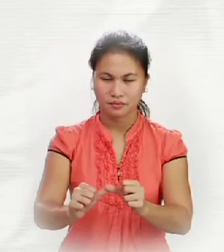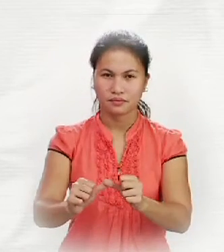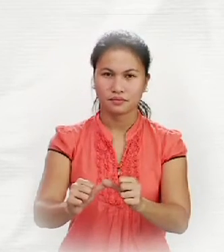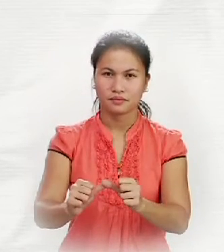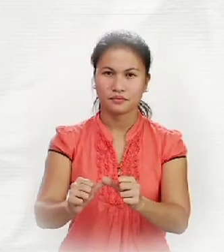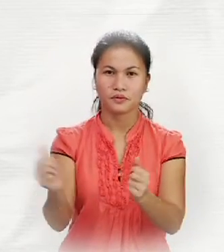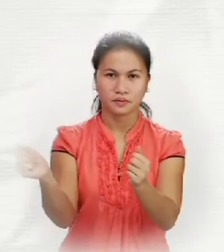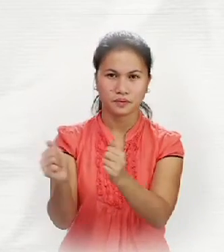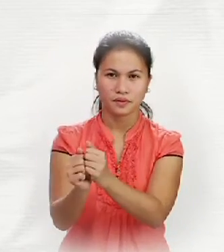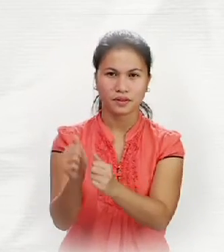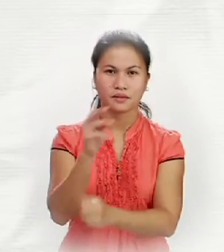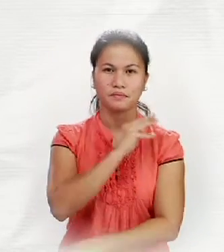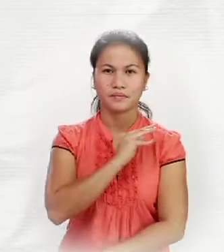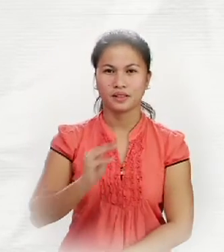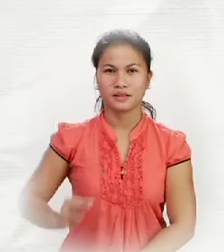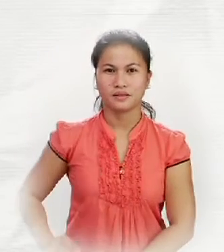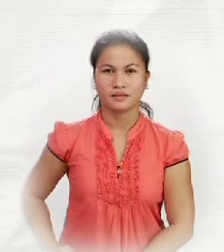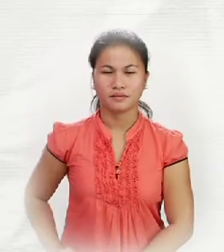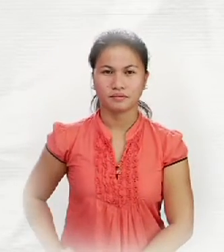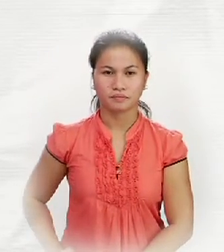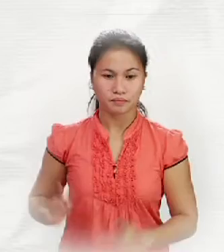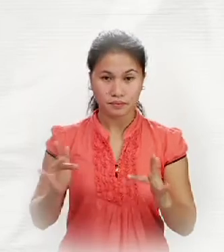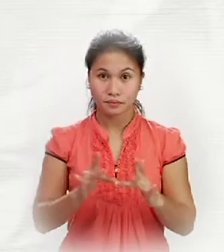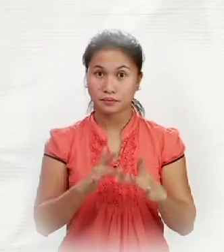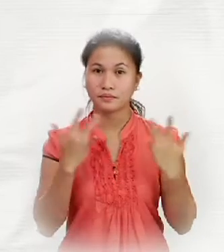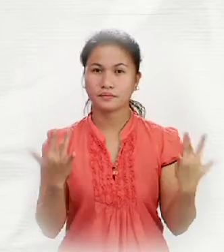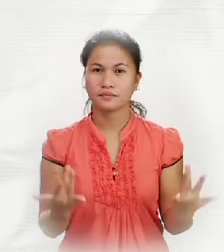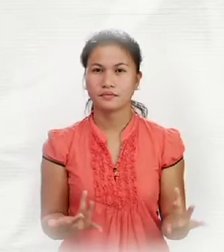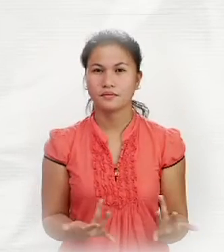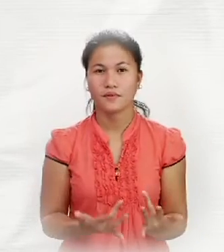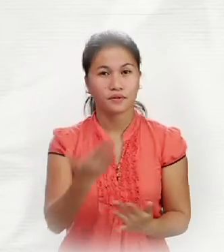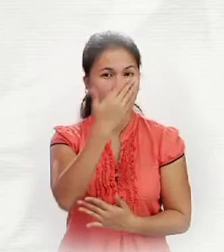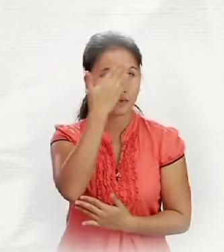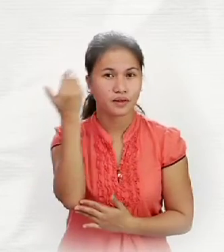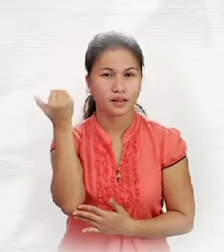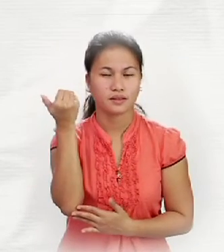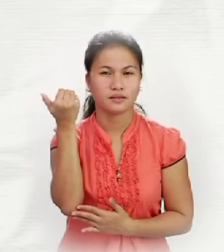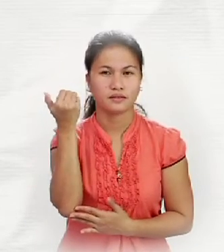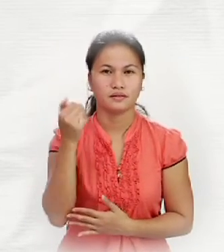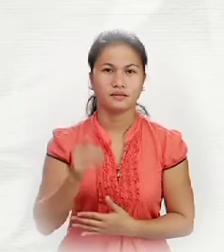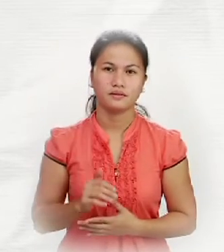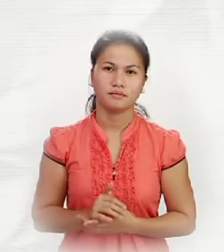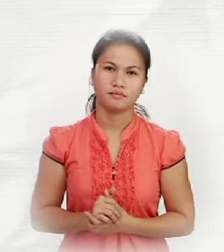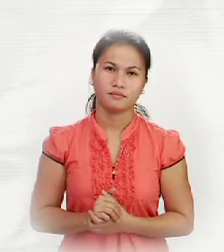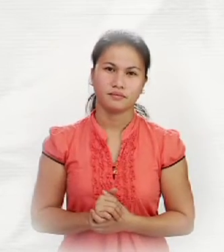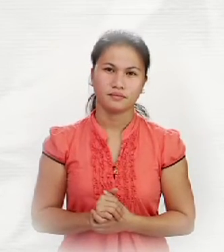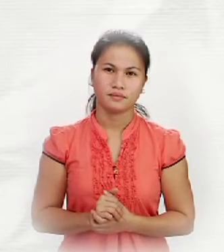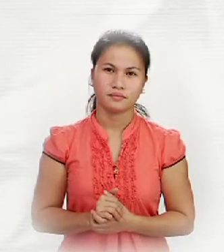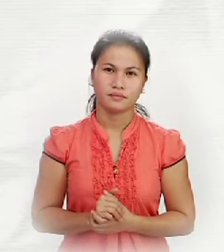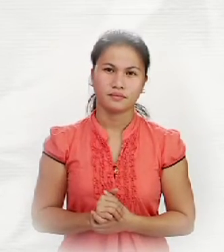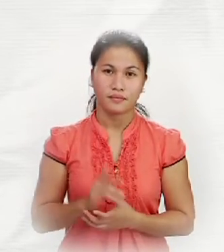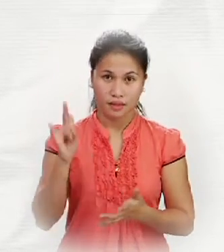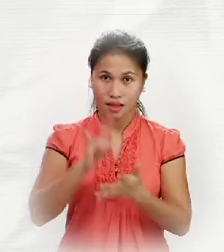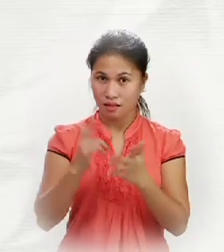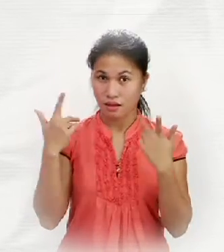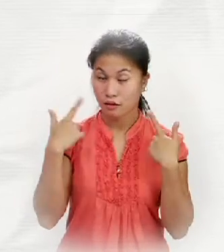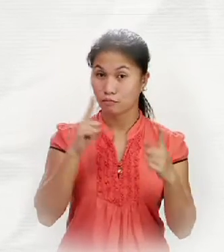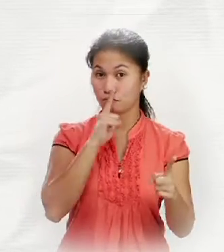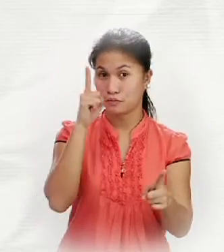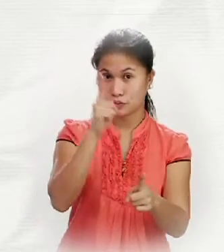master. His heart forgets that there is a real